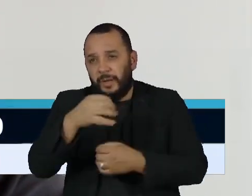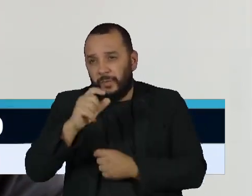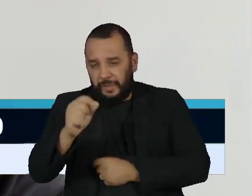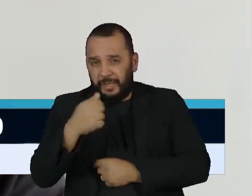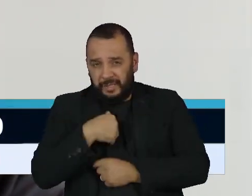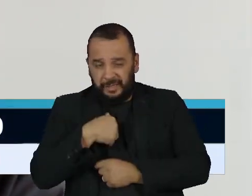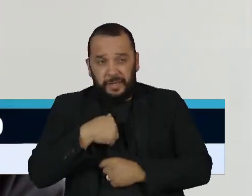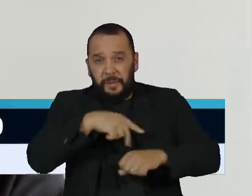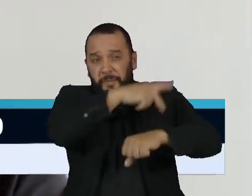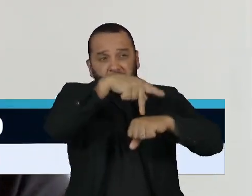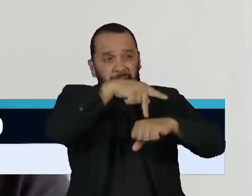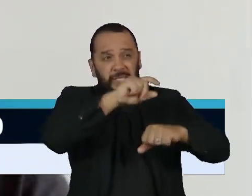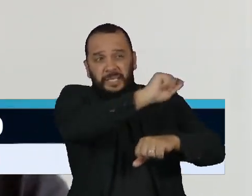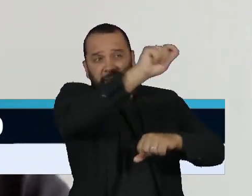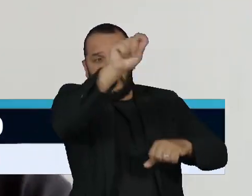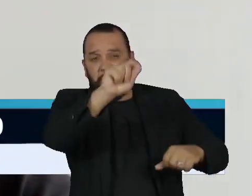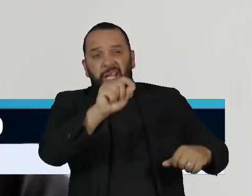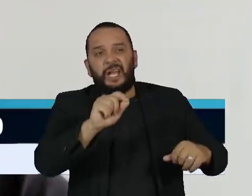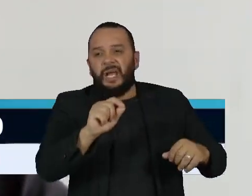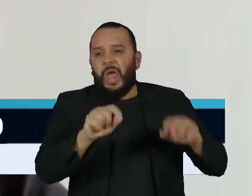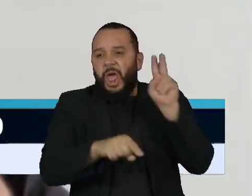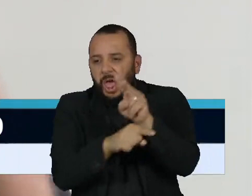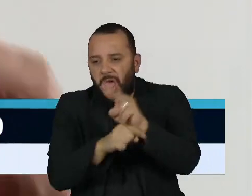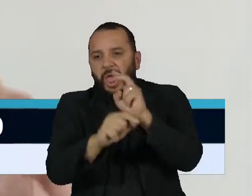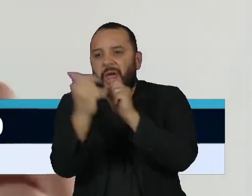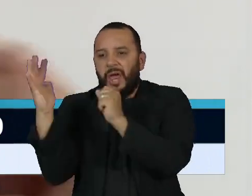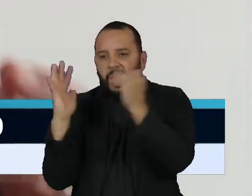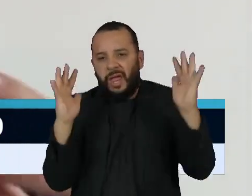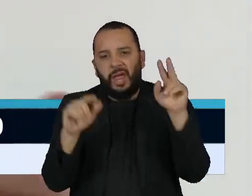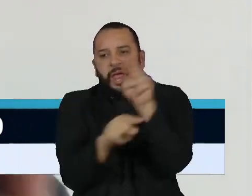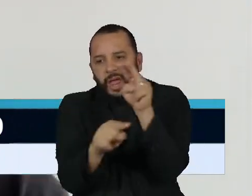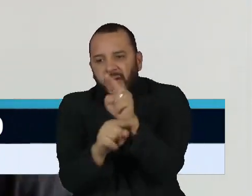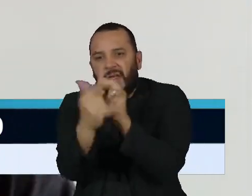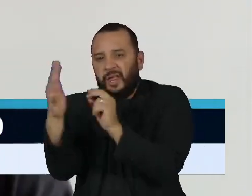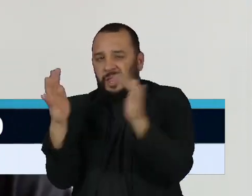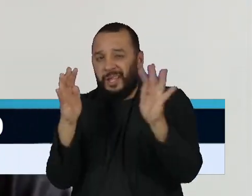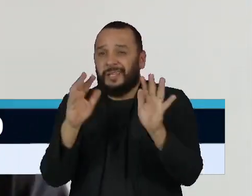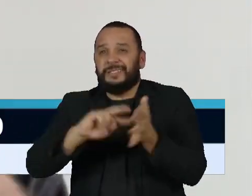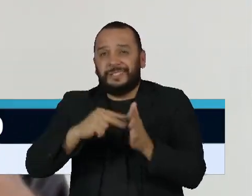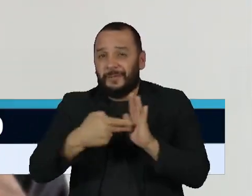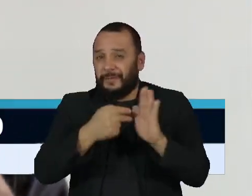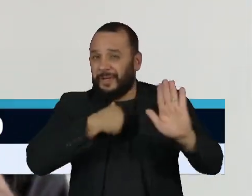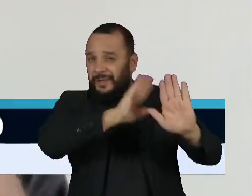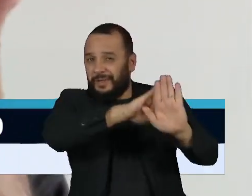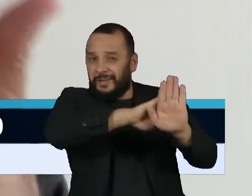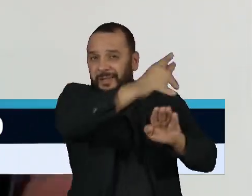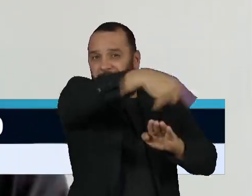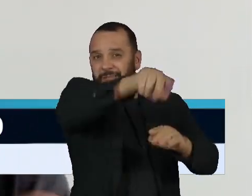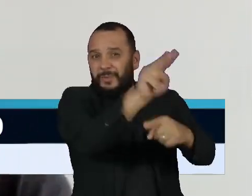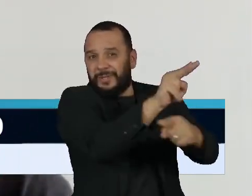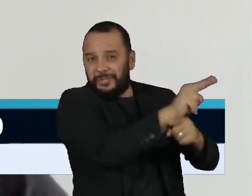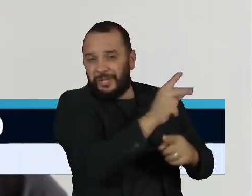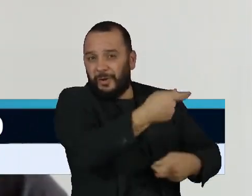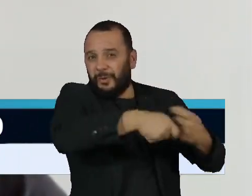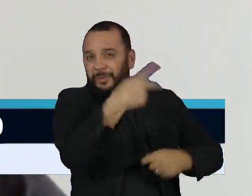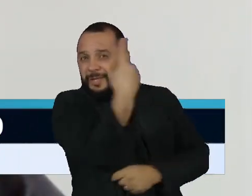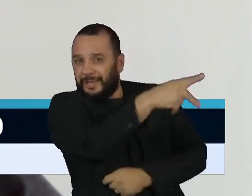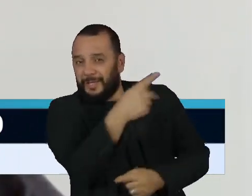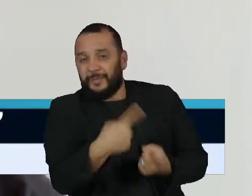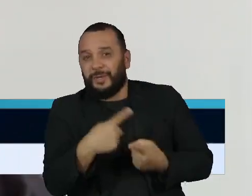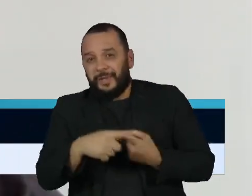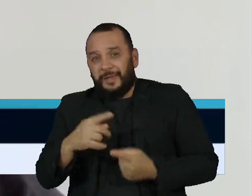ambientalistas internacionais são no sentido de uma proteção econômica, medo do agronegócio